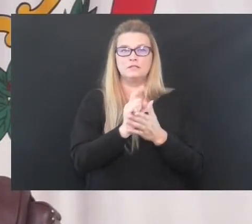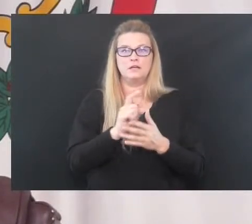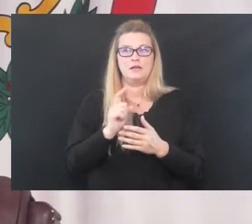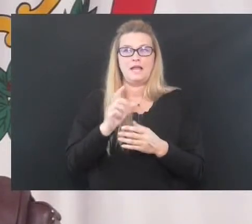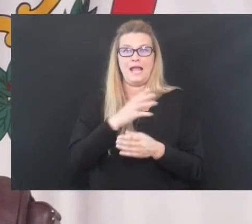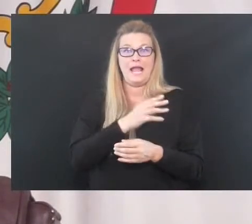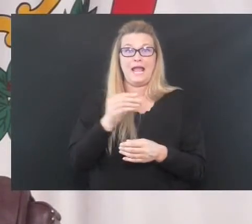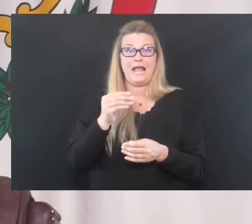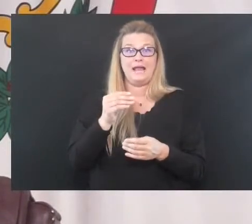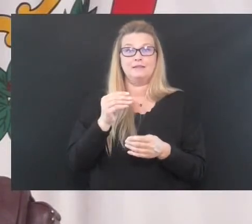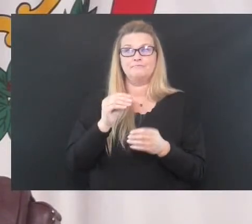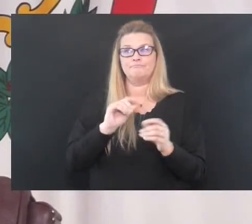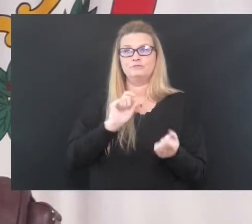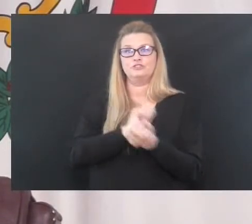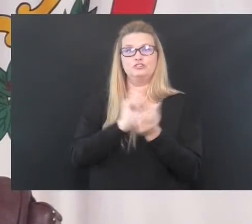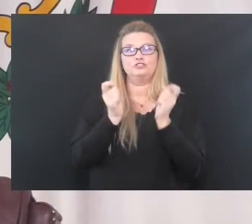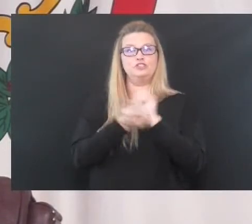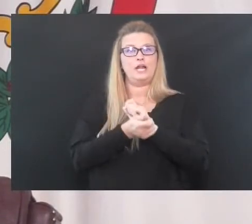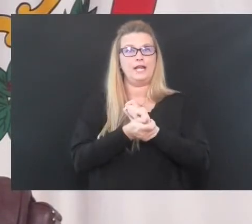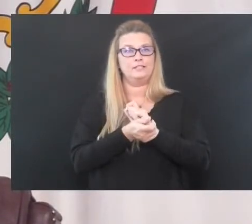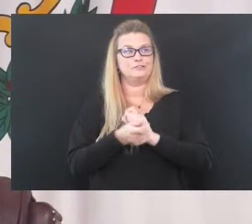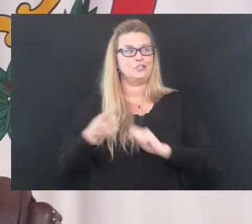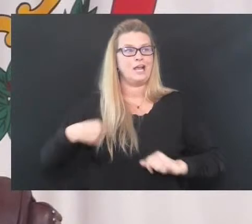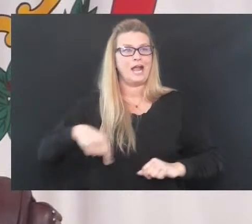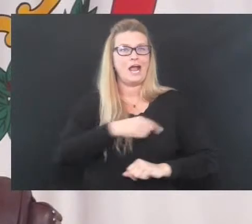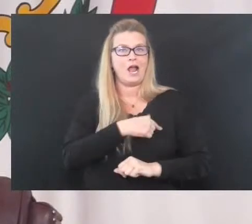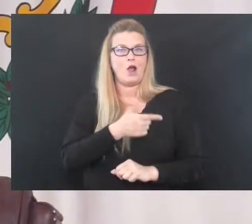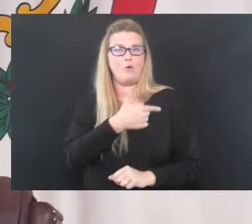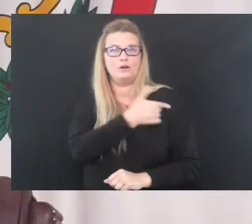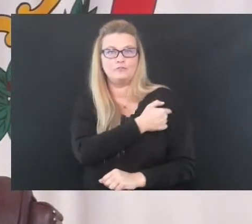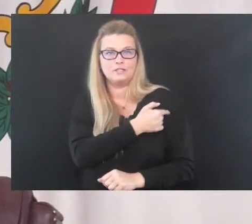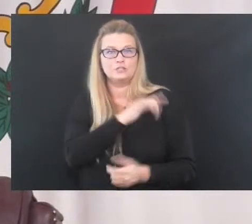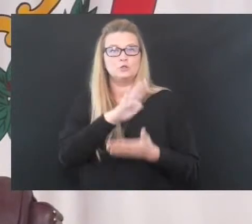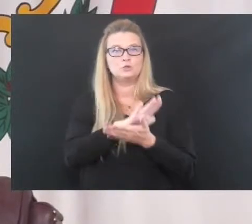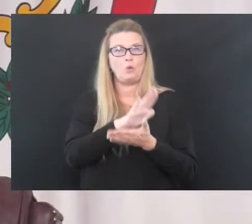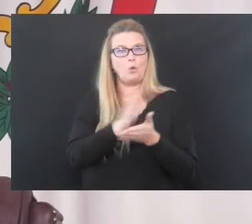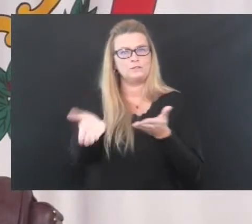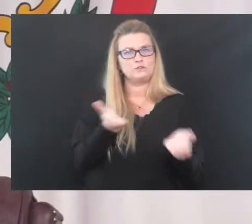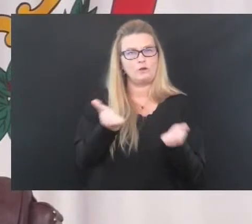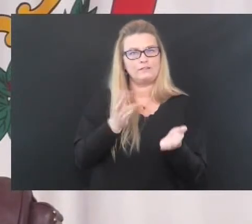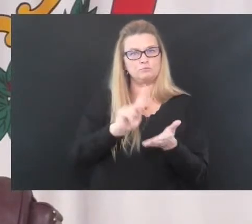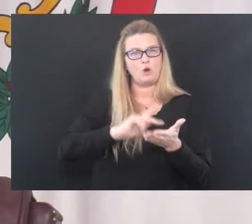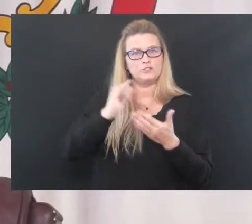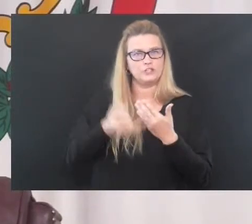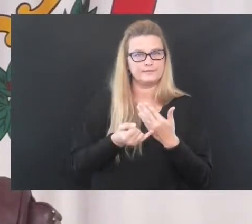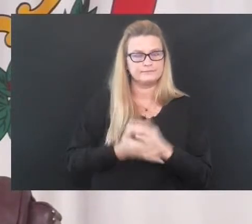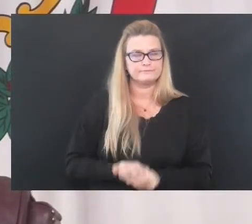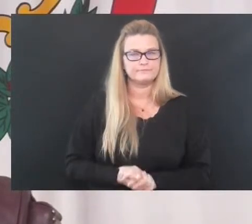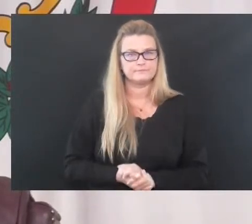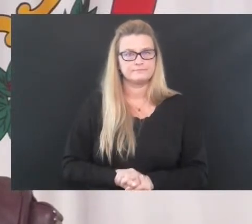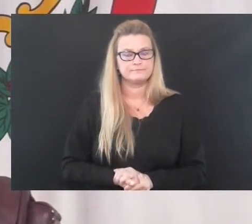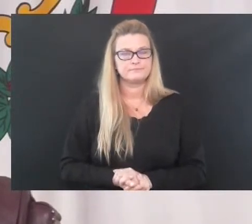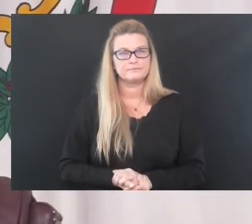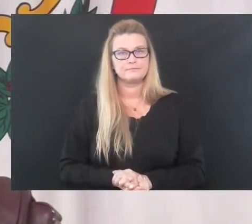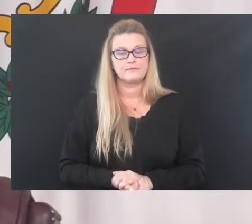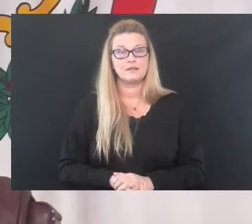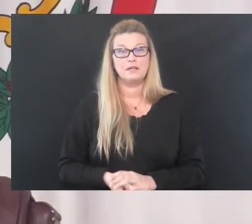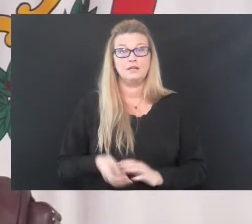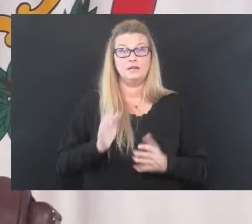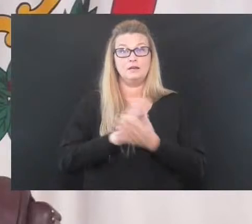vaccine coordination into a school service projects. We need to turn